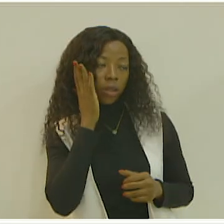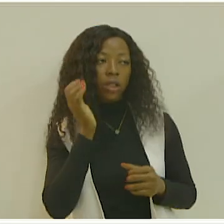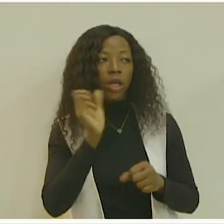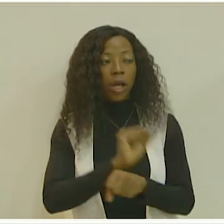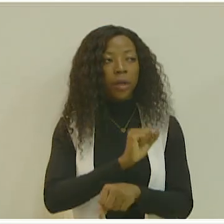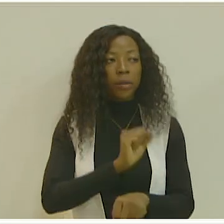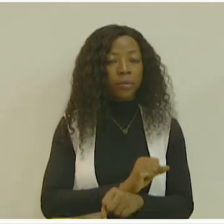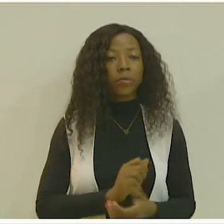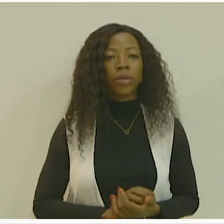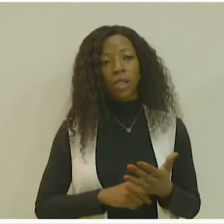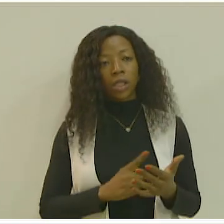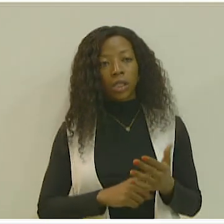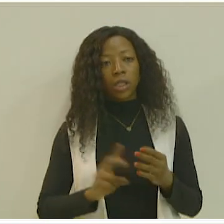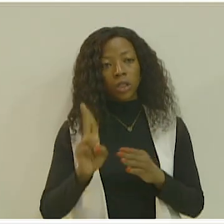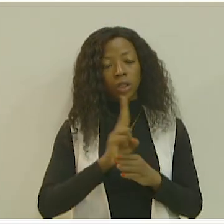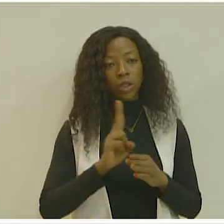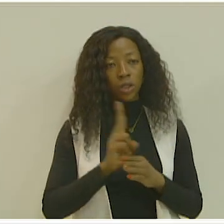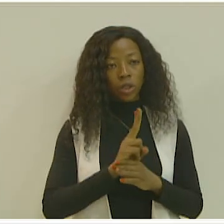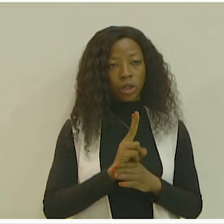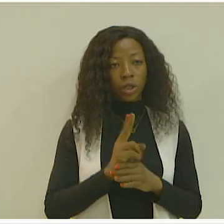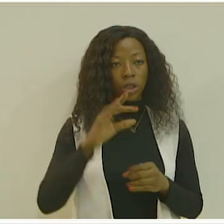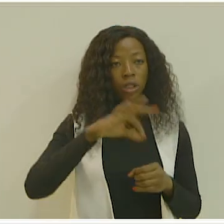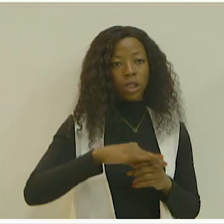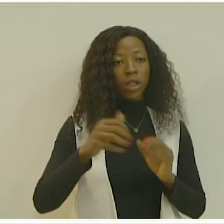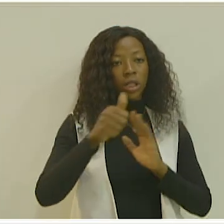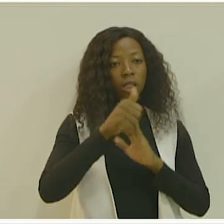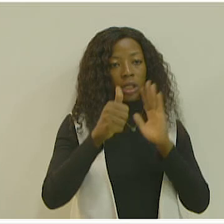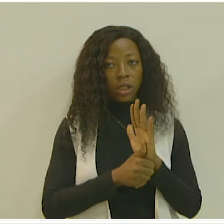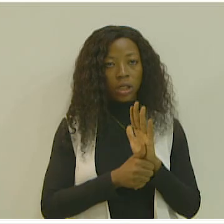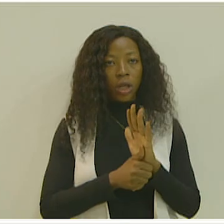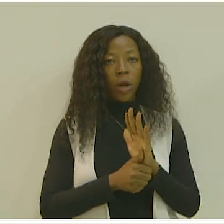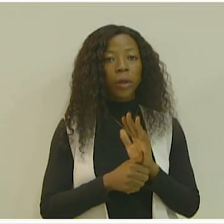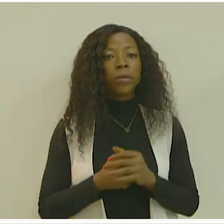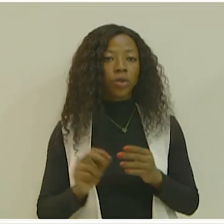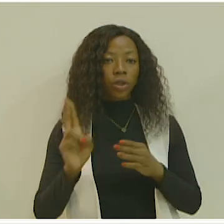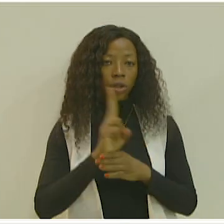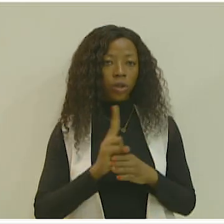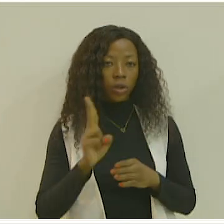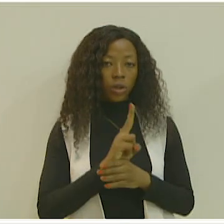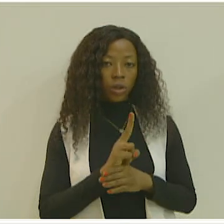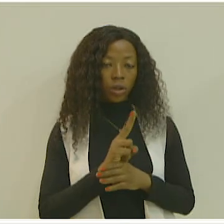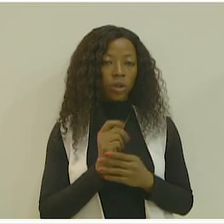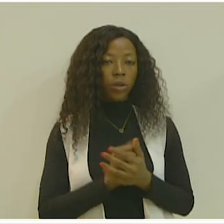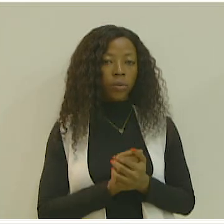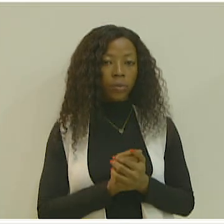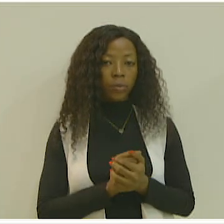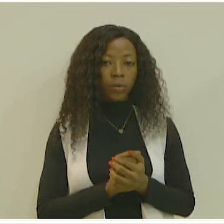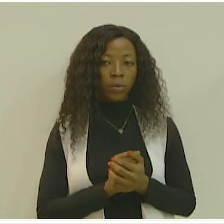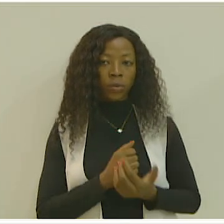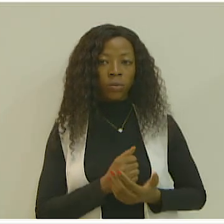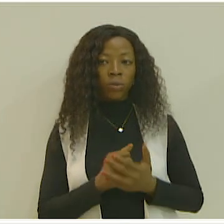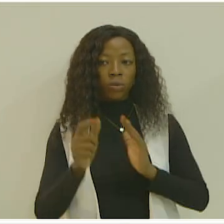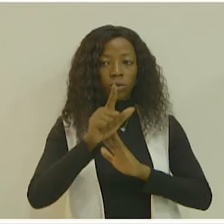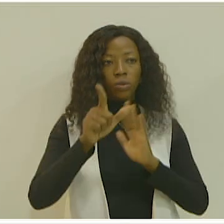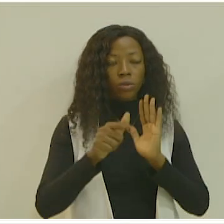still use that Election Act there, plus the PPRC revised legislation. We also use the phenomenal GIWI Act we